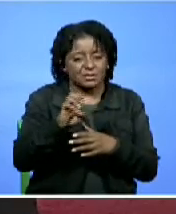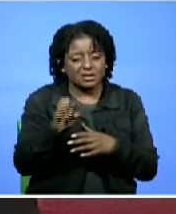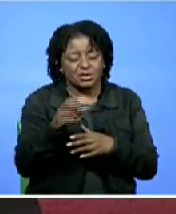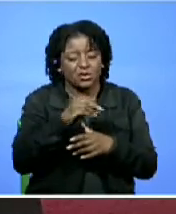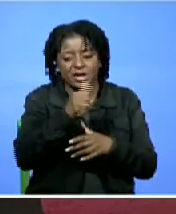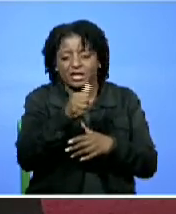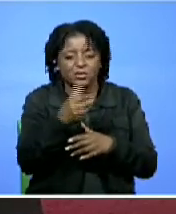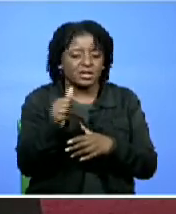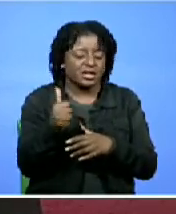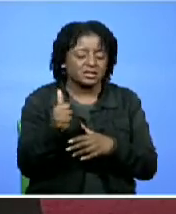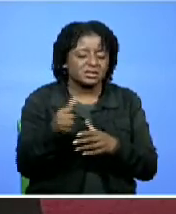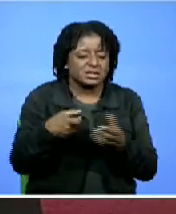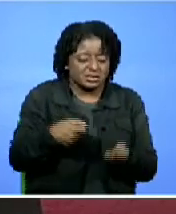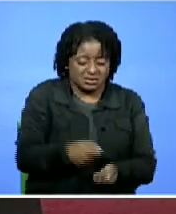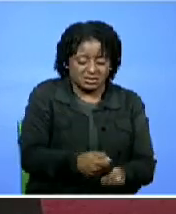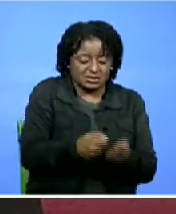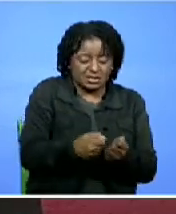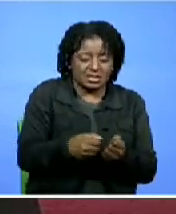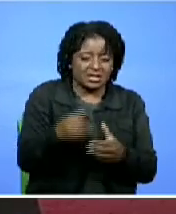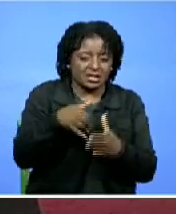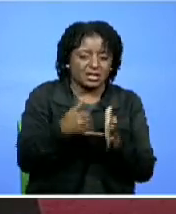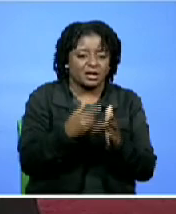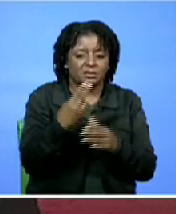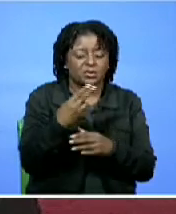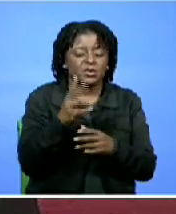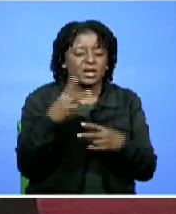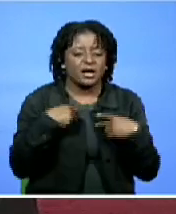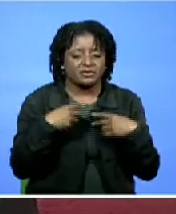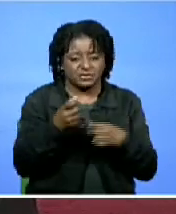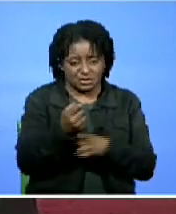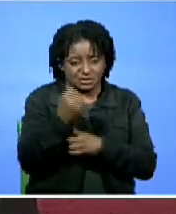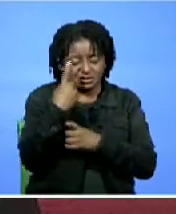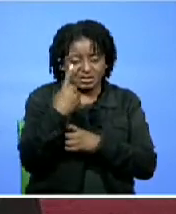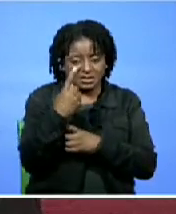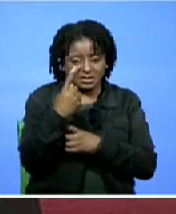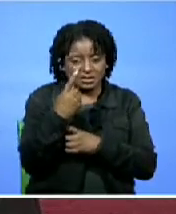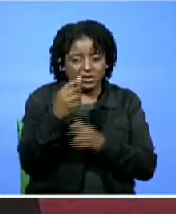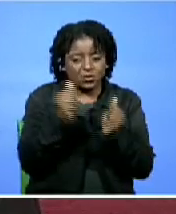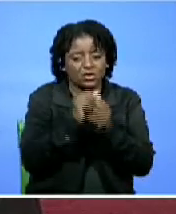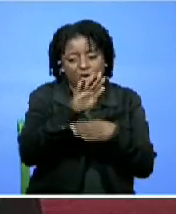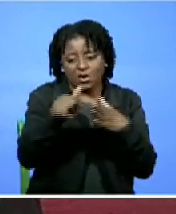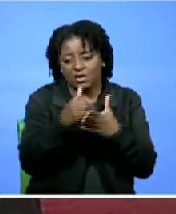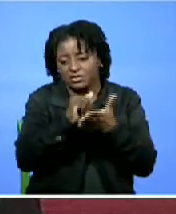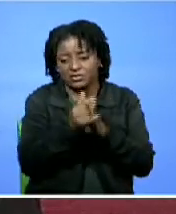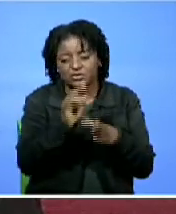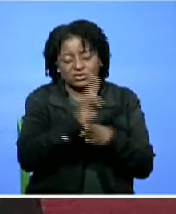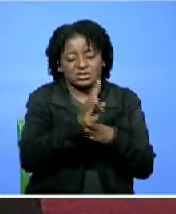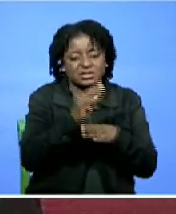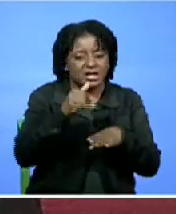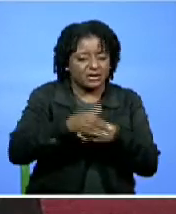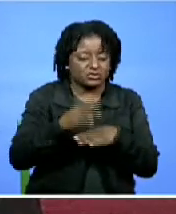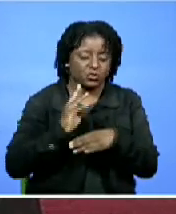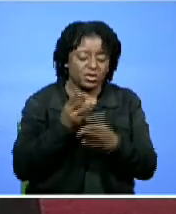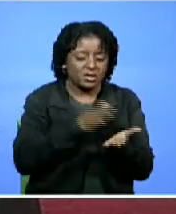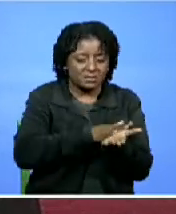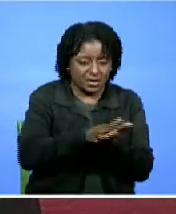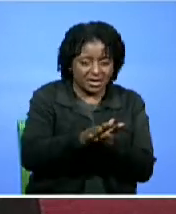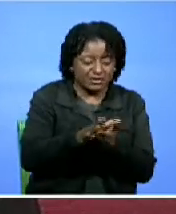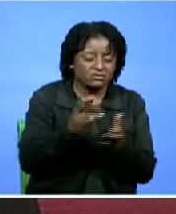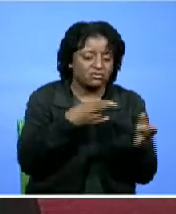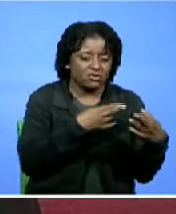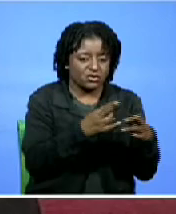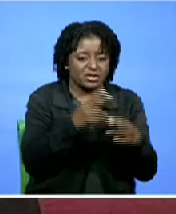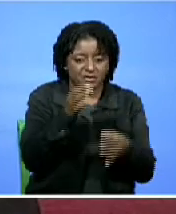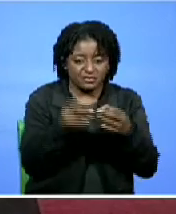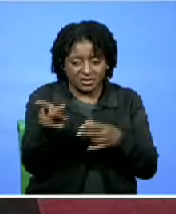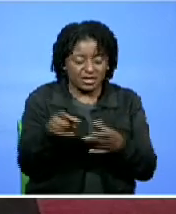it up. And we are going to have an understanding with all of those utilities that after we pave roads, if they dig it up,